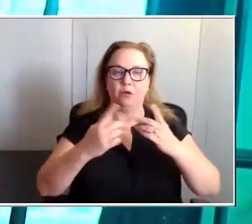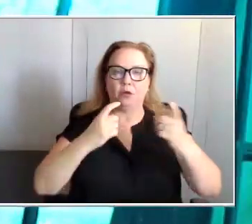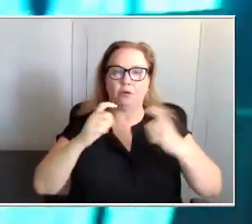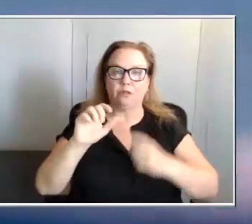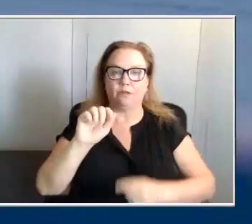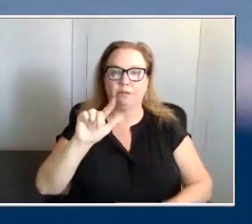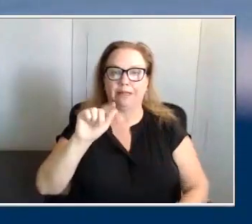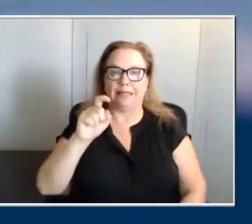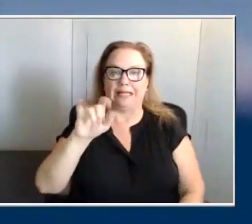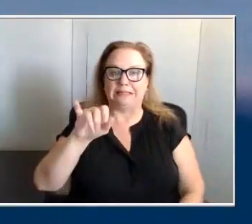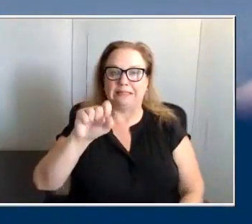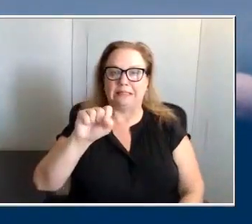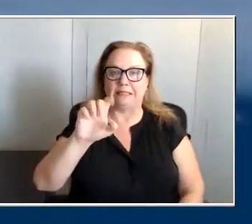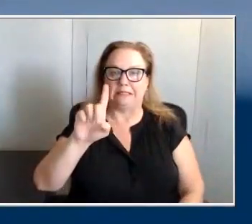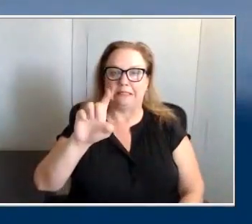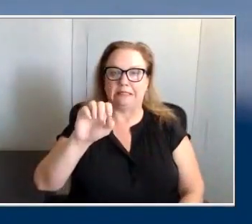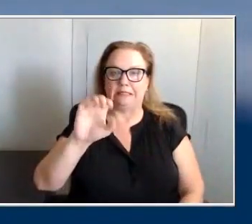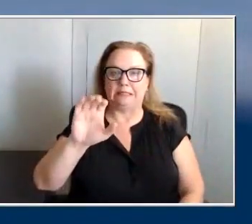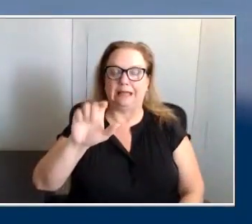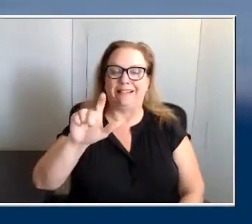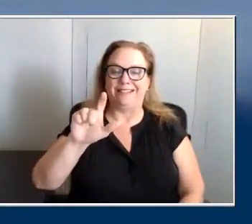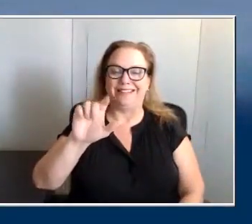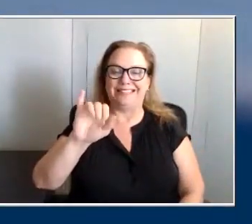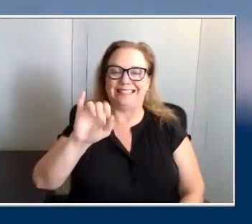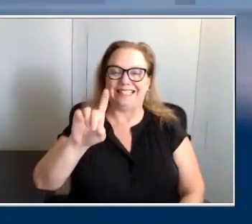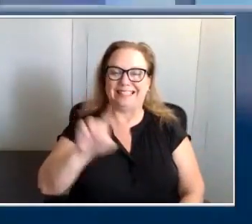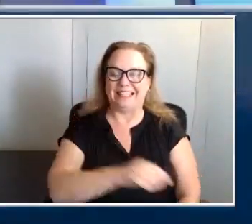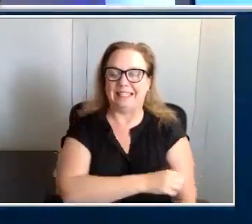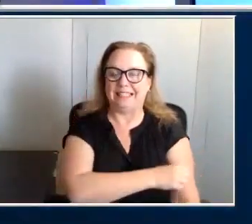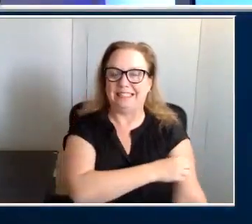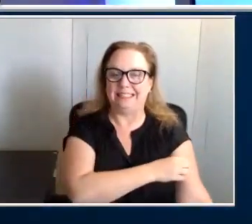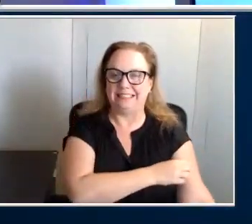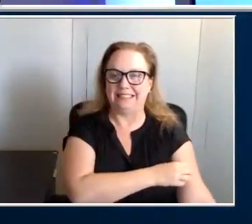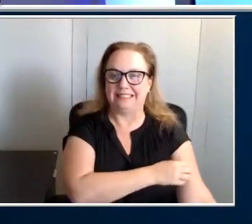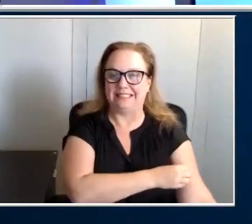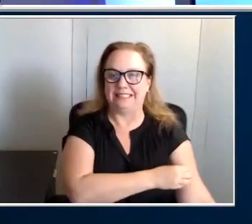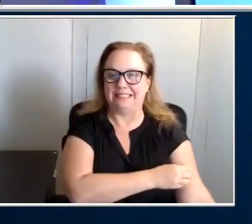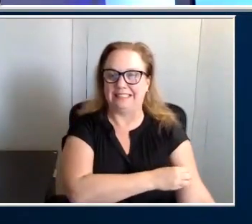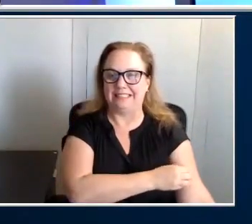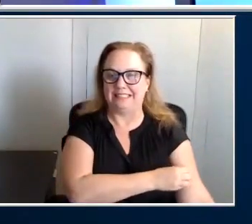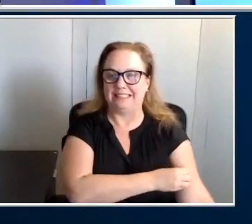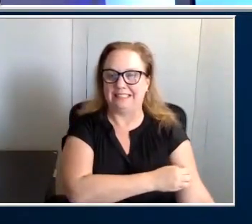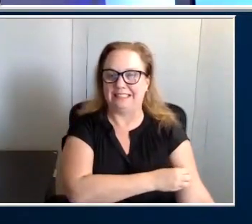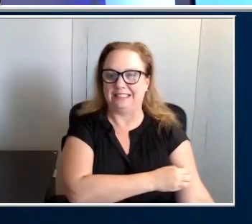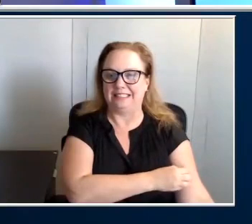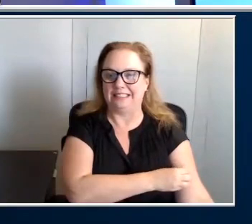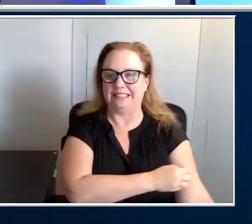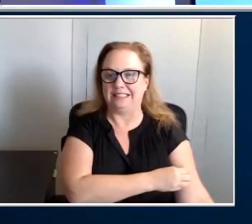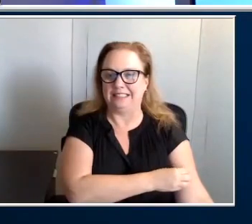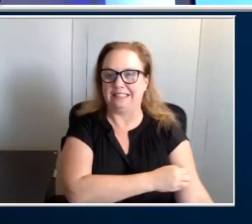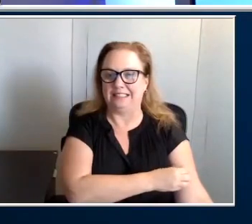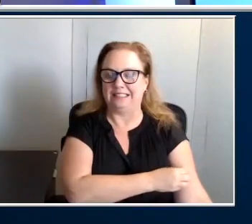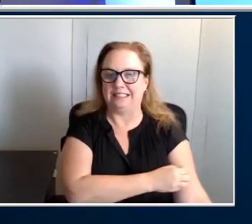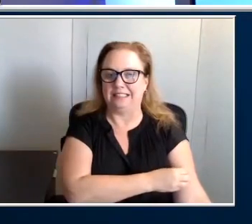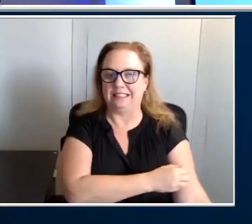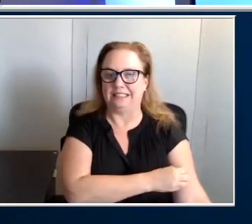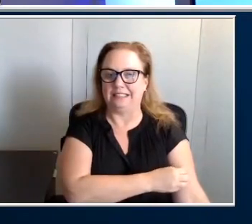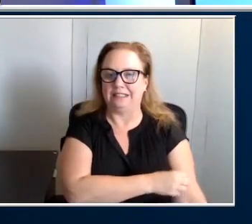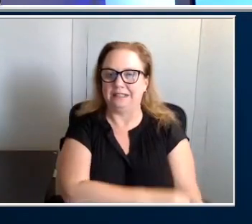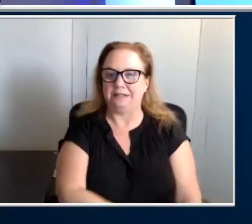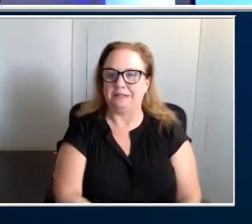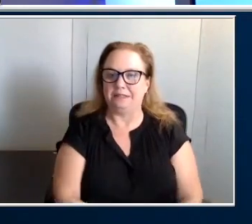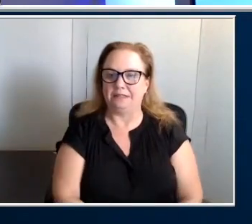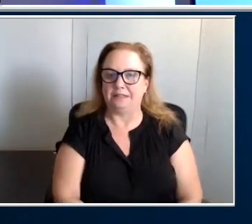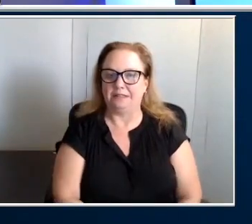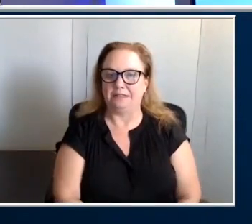Cid. Alexis, how are you? I don't hear her.